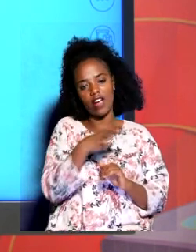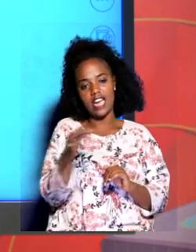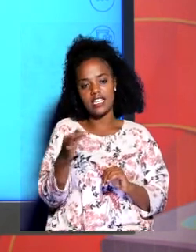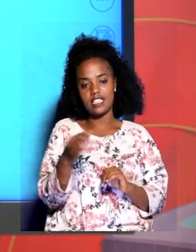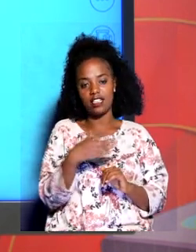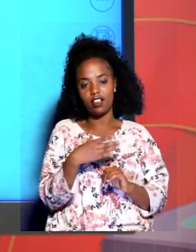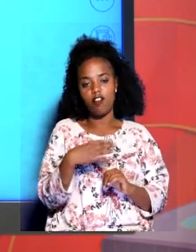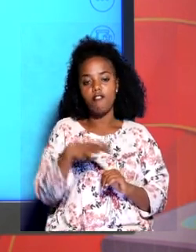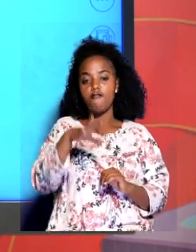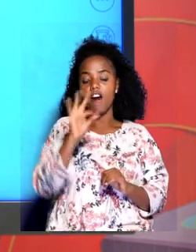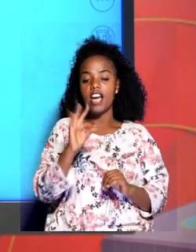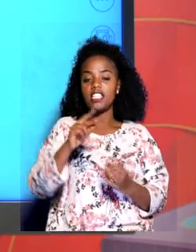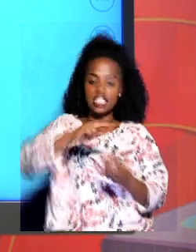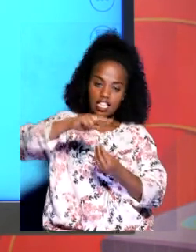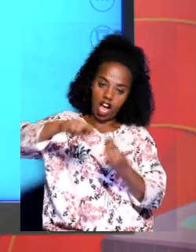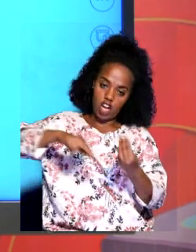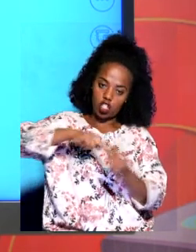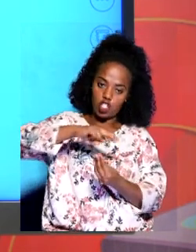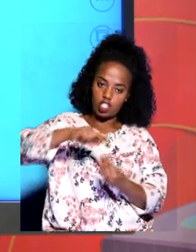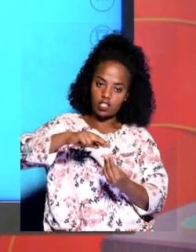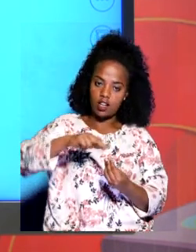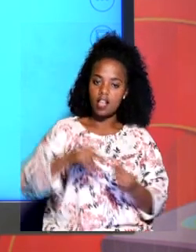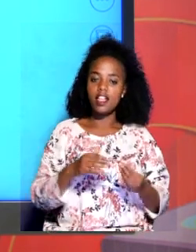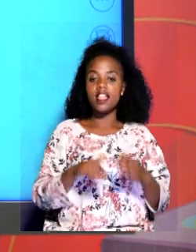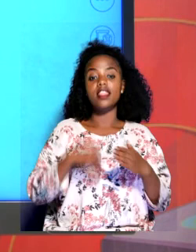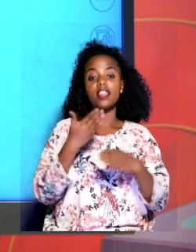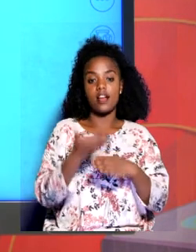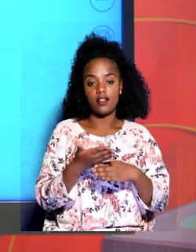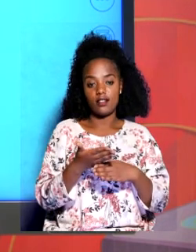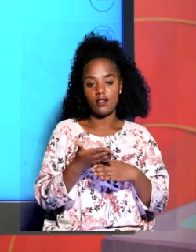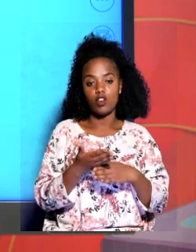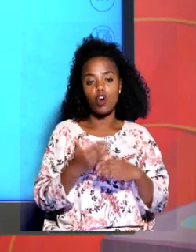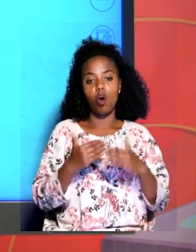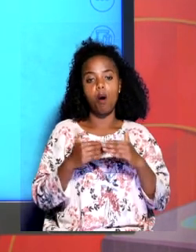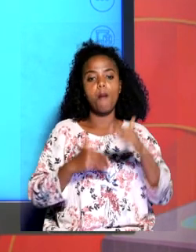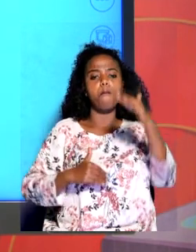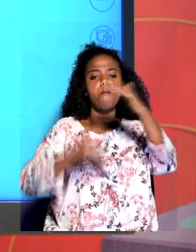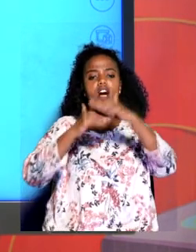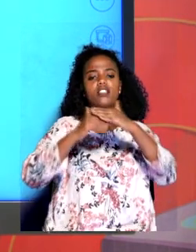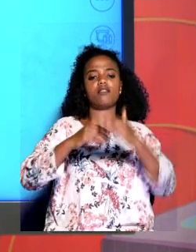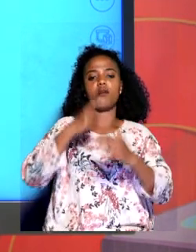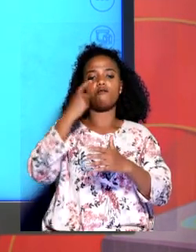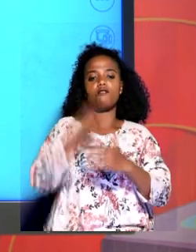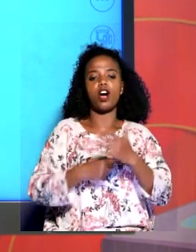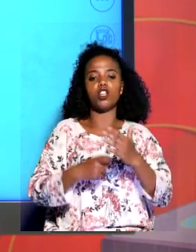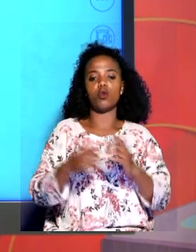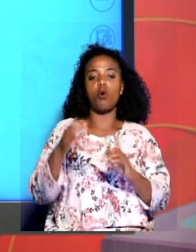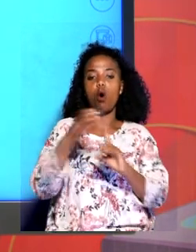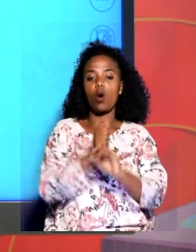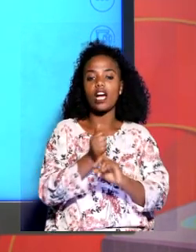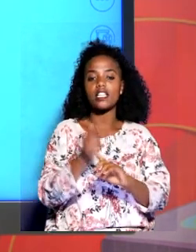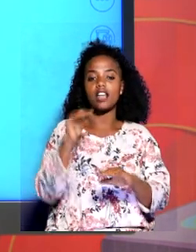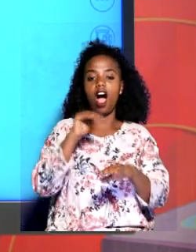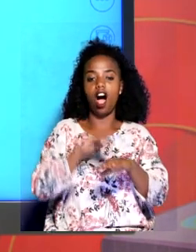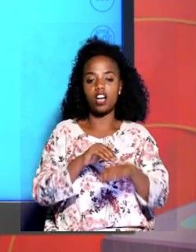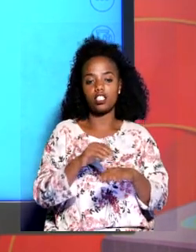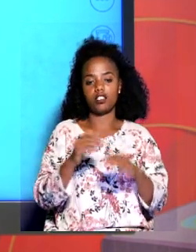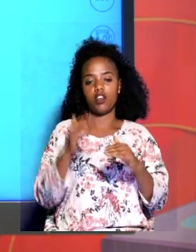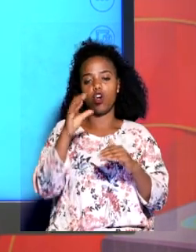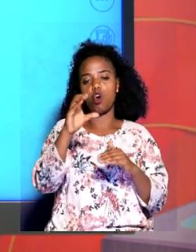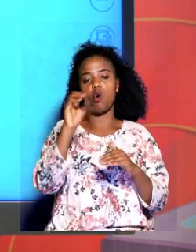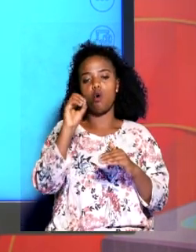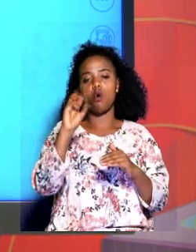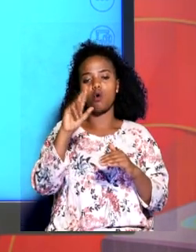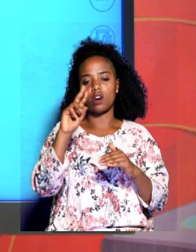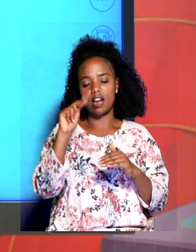the feasible region. And then the maximum value, as we said, occurs at the corner point of the